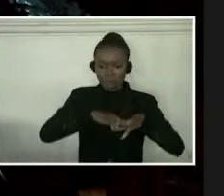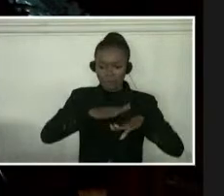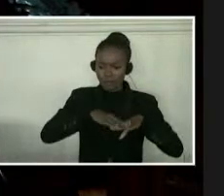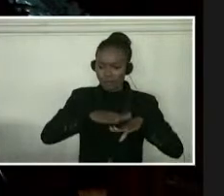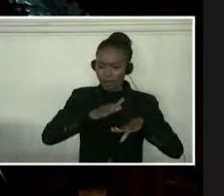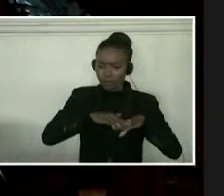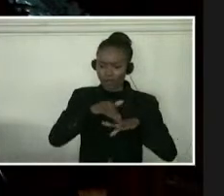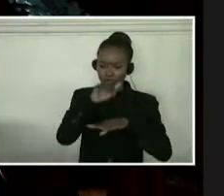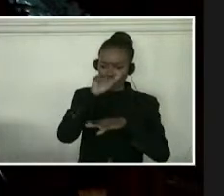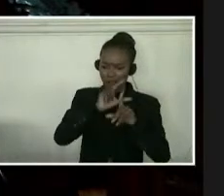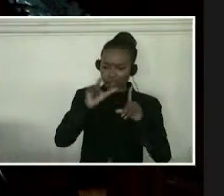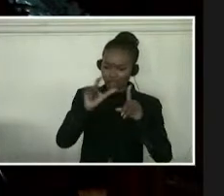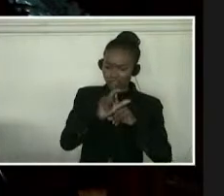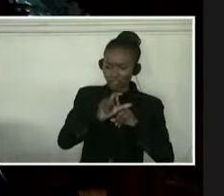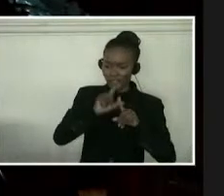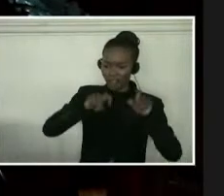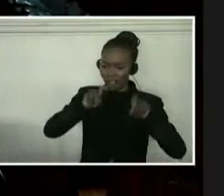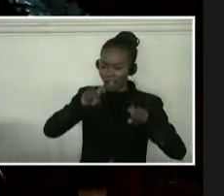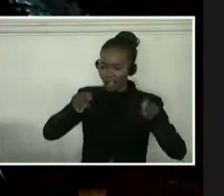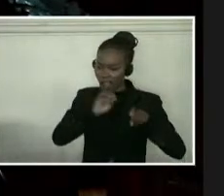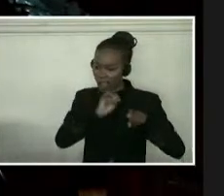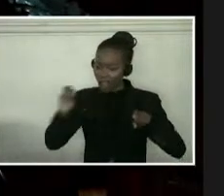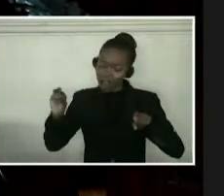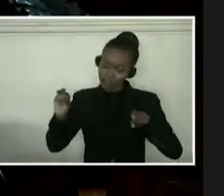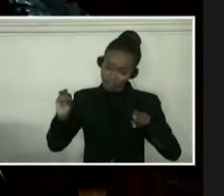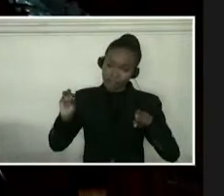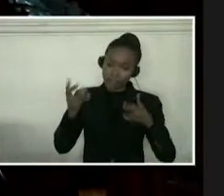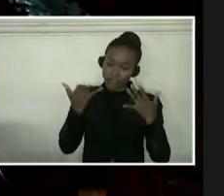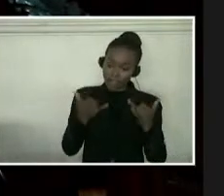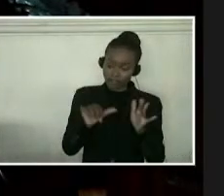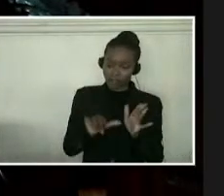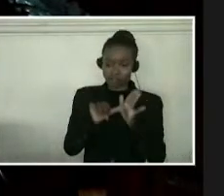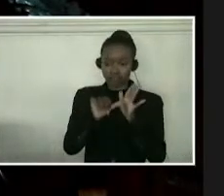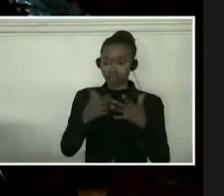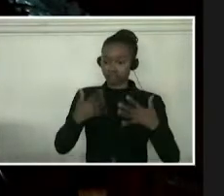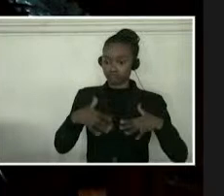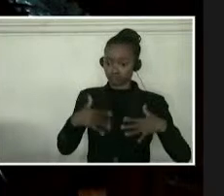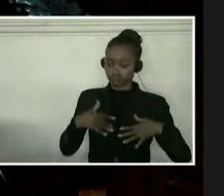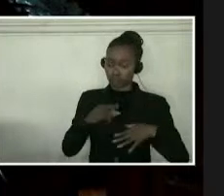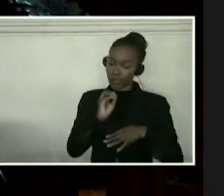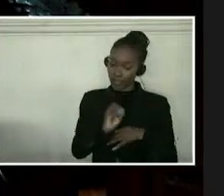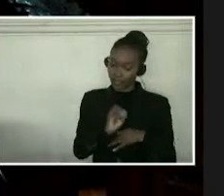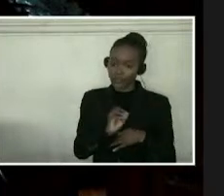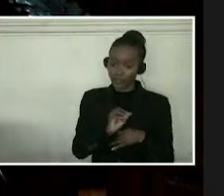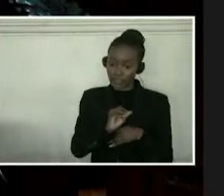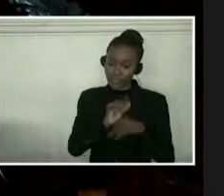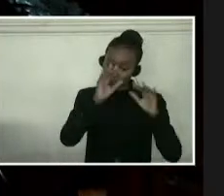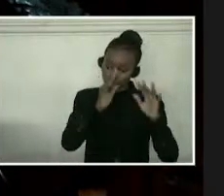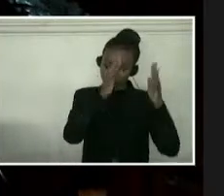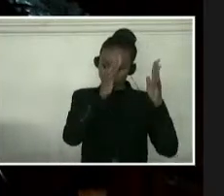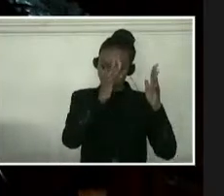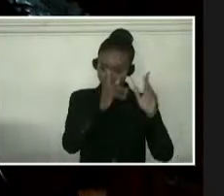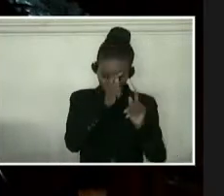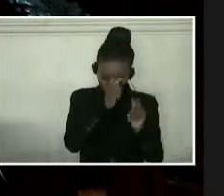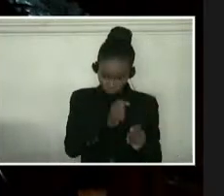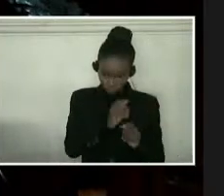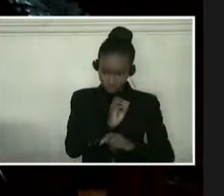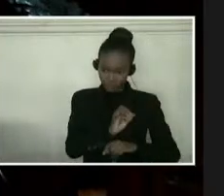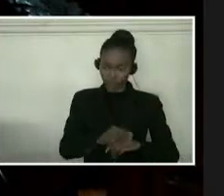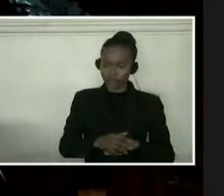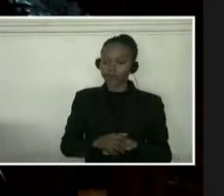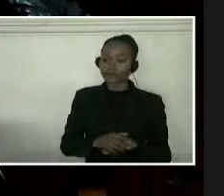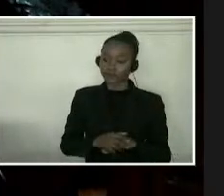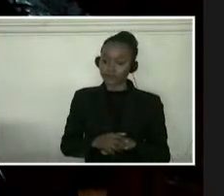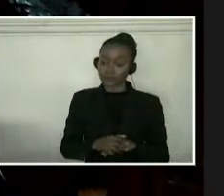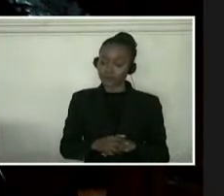our zulu culture and heritage bear the same significance these are what have made us and will